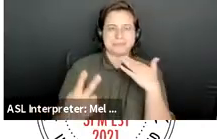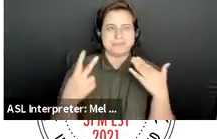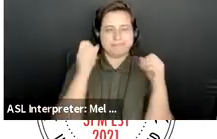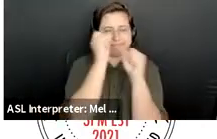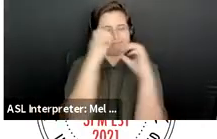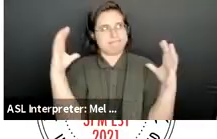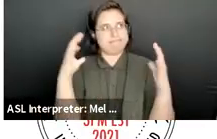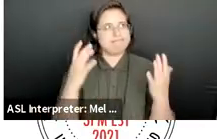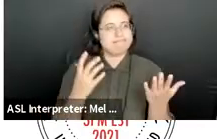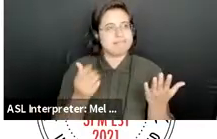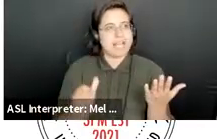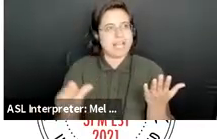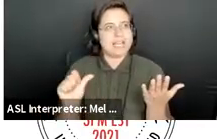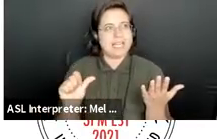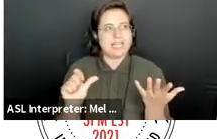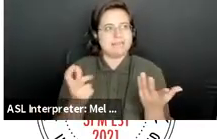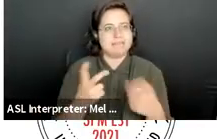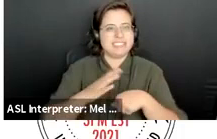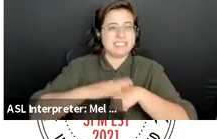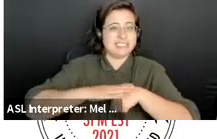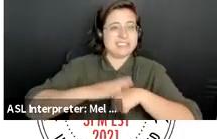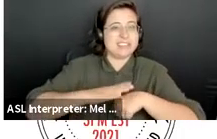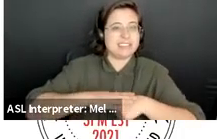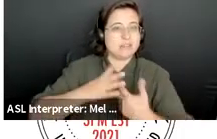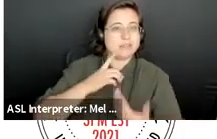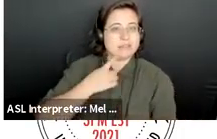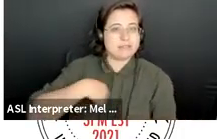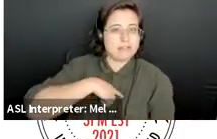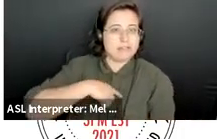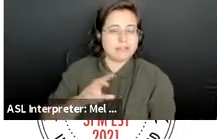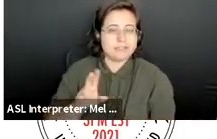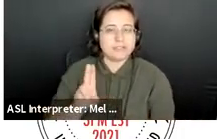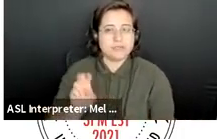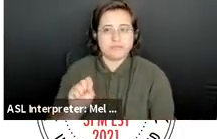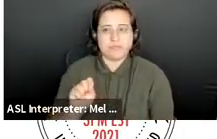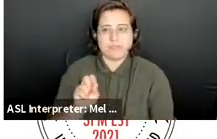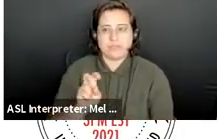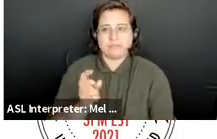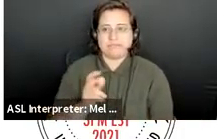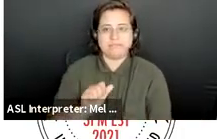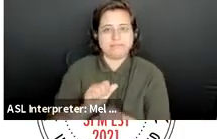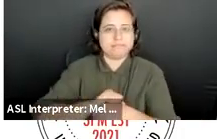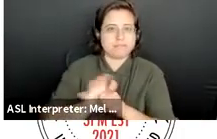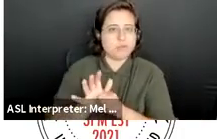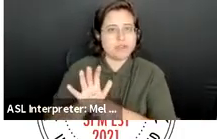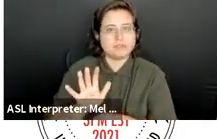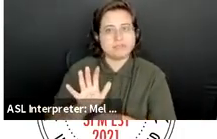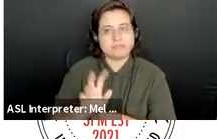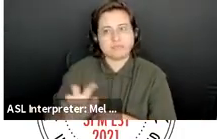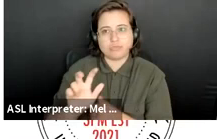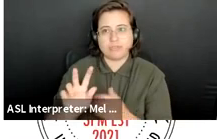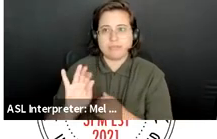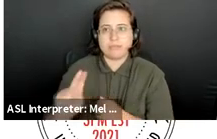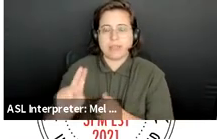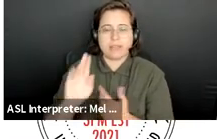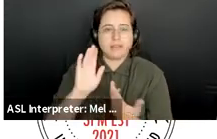if there are any signals that might tell us that this US COVID-19 travel ban will be changed or